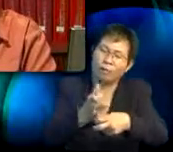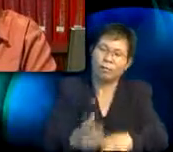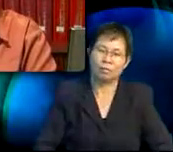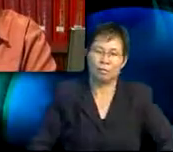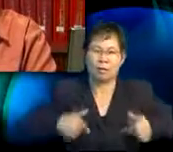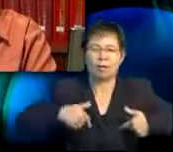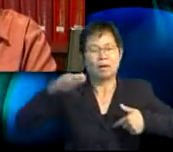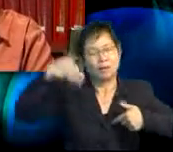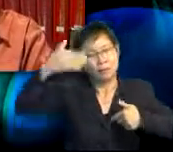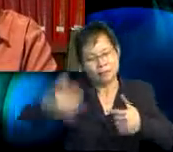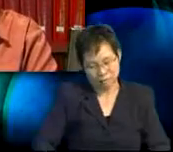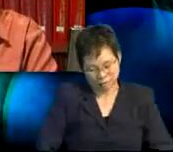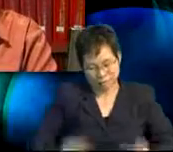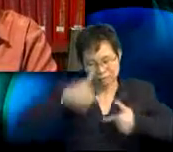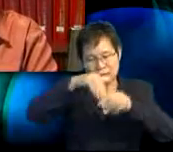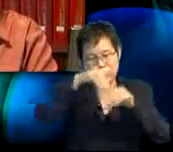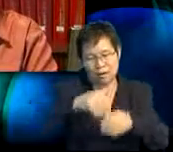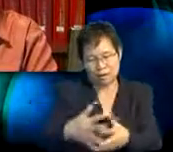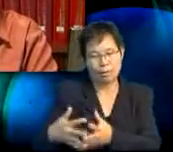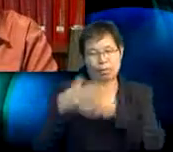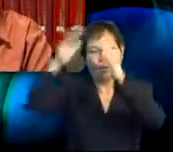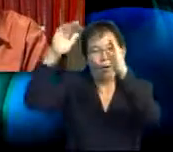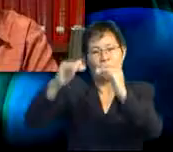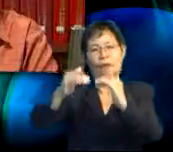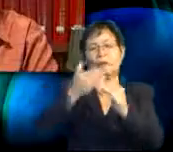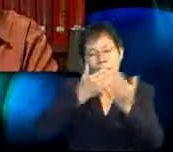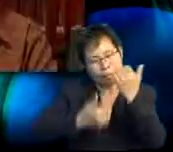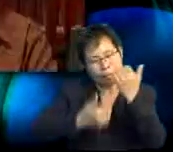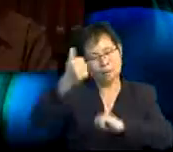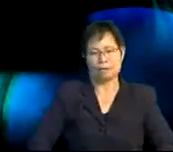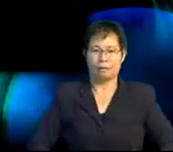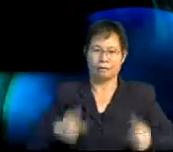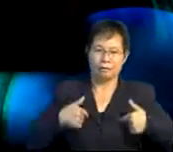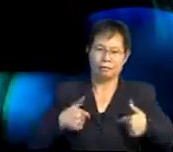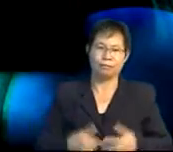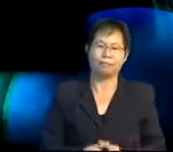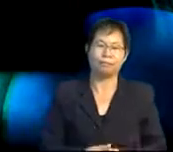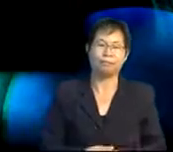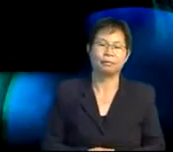in America with the hope of leading a better life.